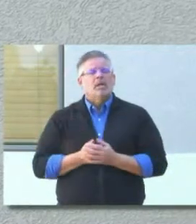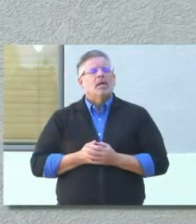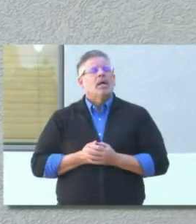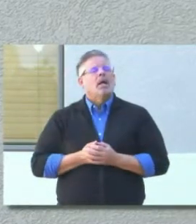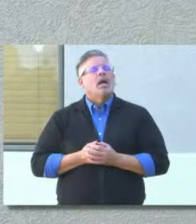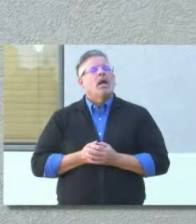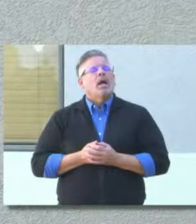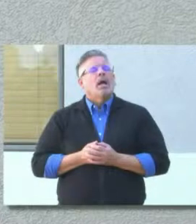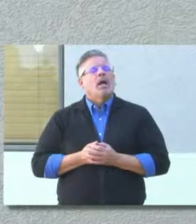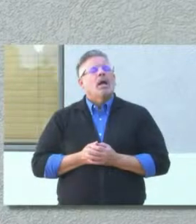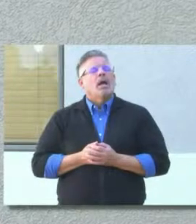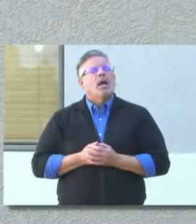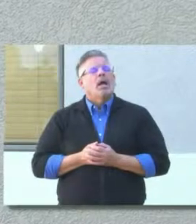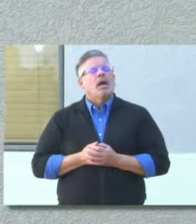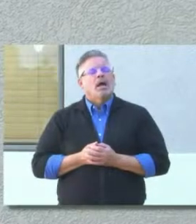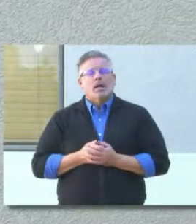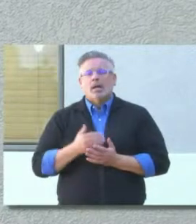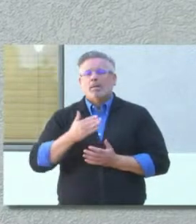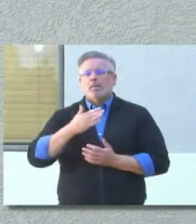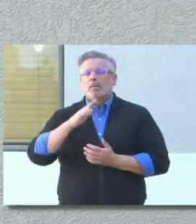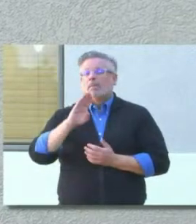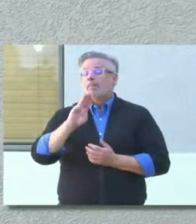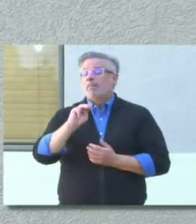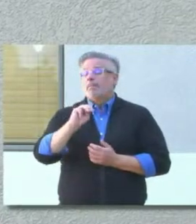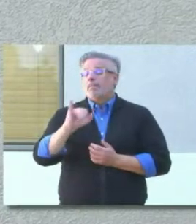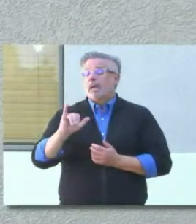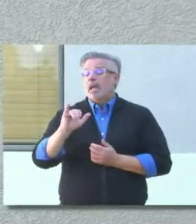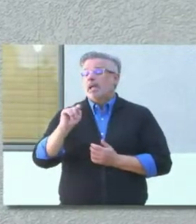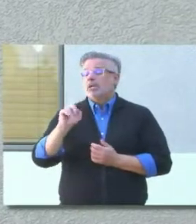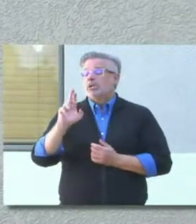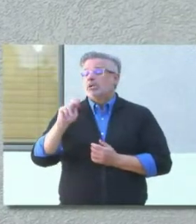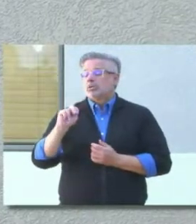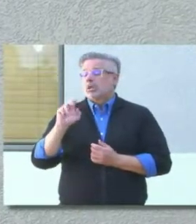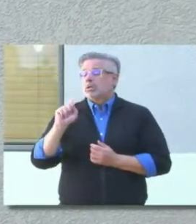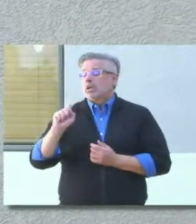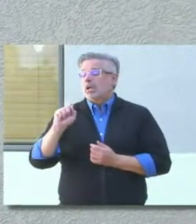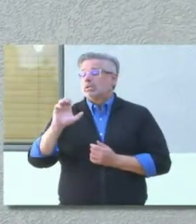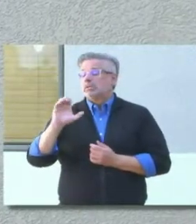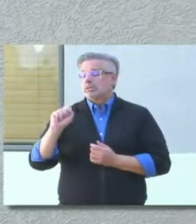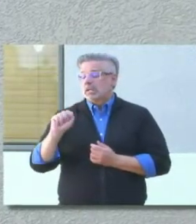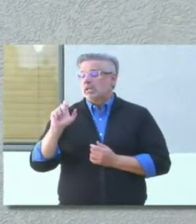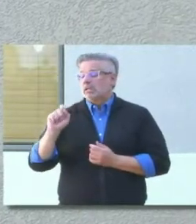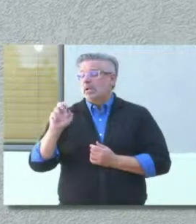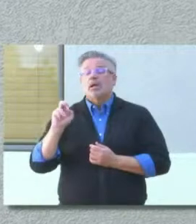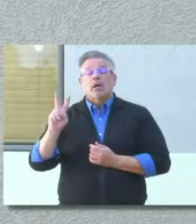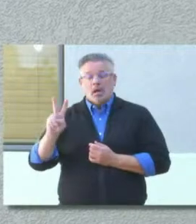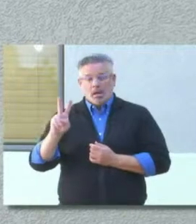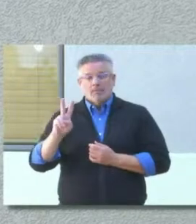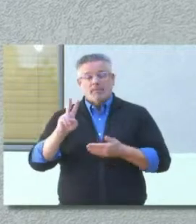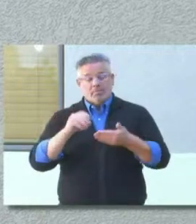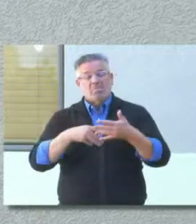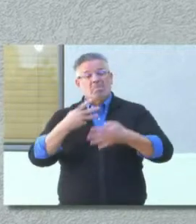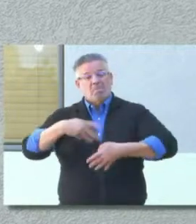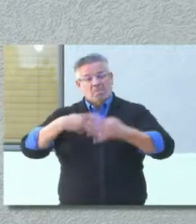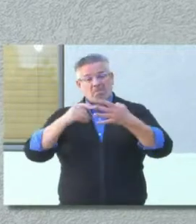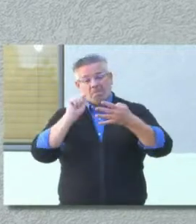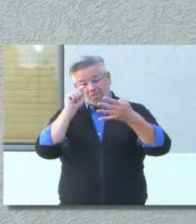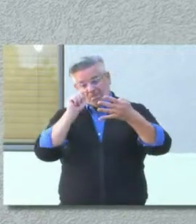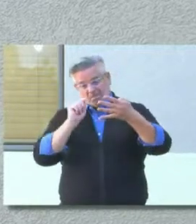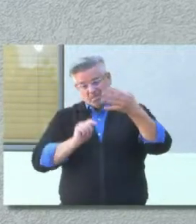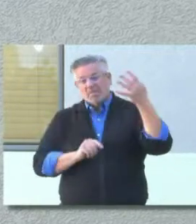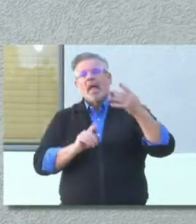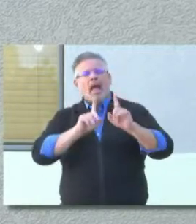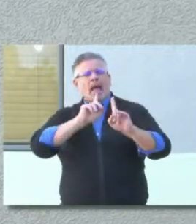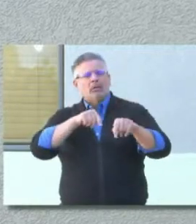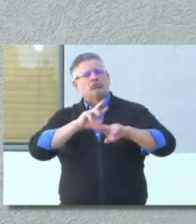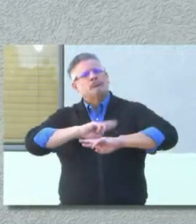the end, but I want to remind you, you can go to My Turn. We have a webpage, My Turn, which will, has frequently asked questions, also